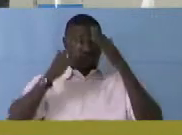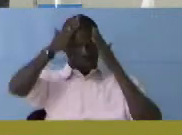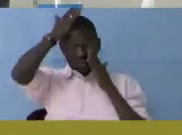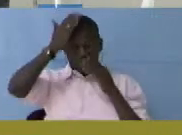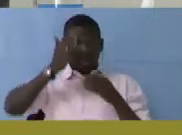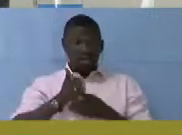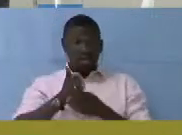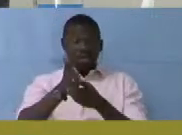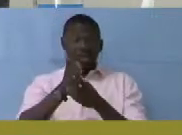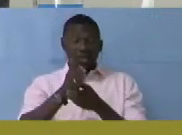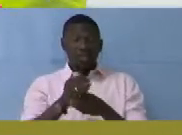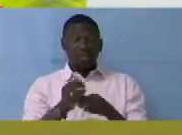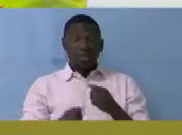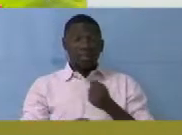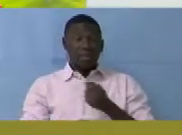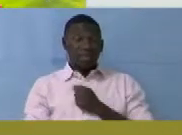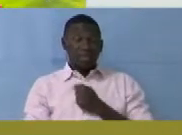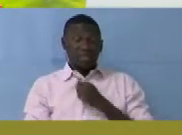But